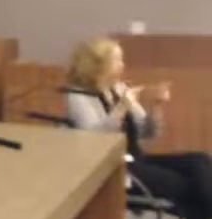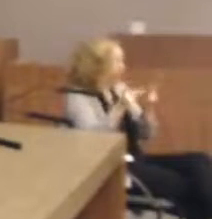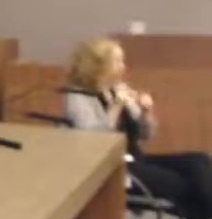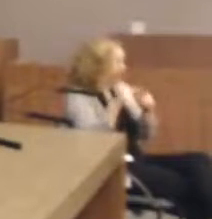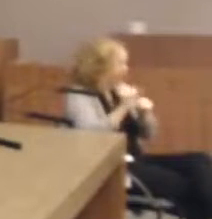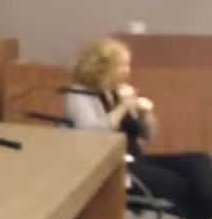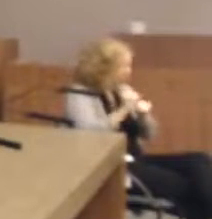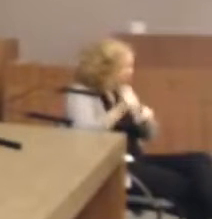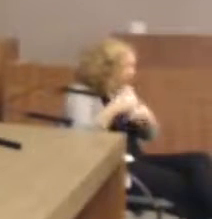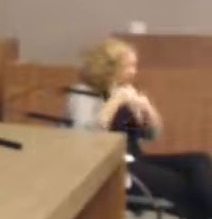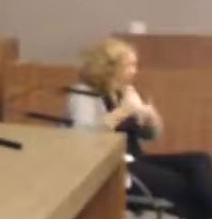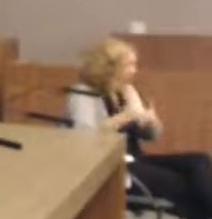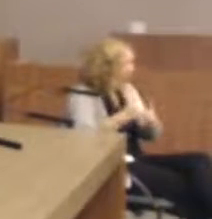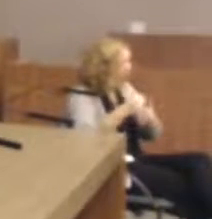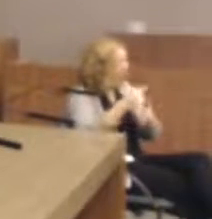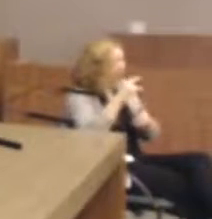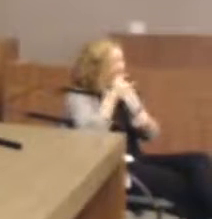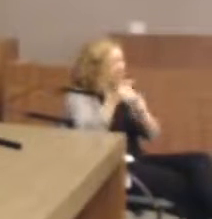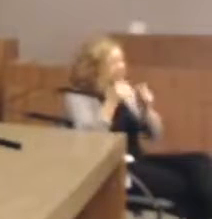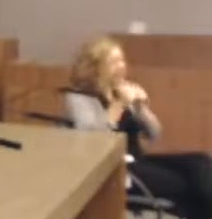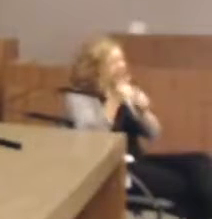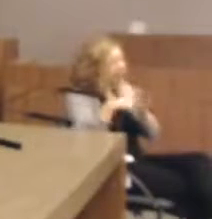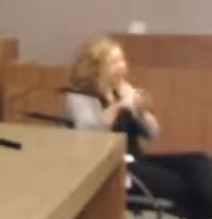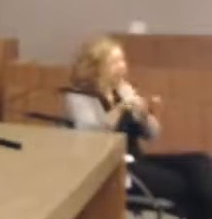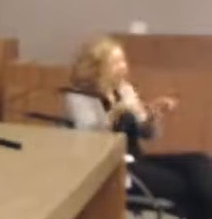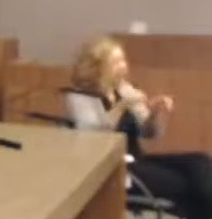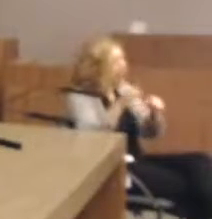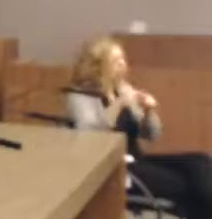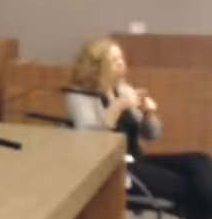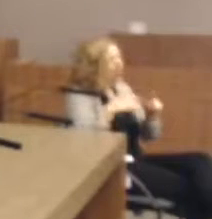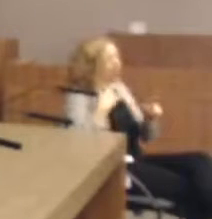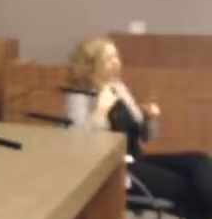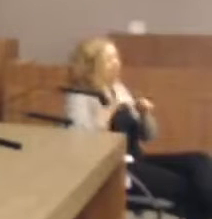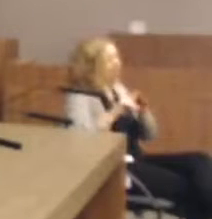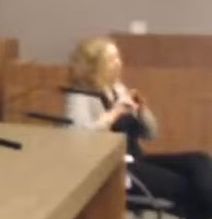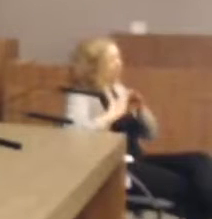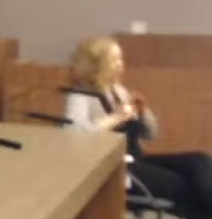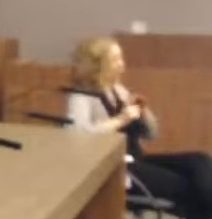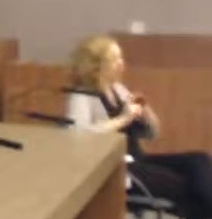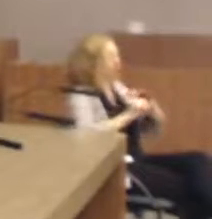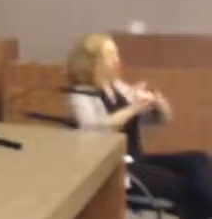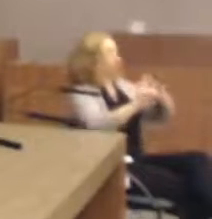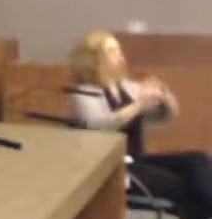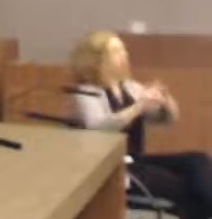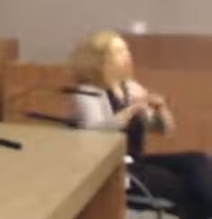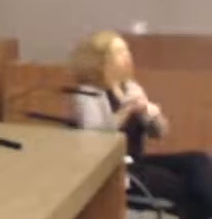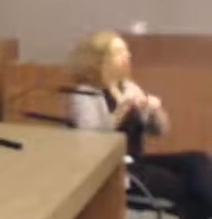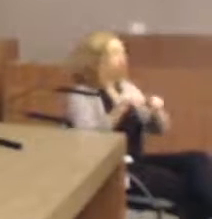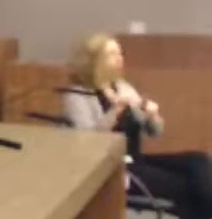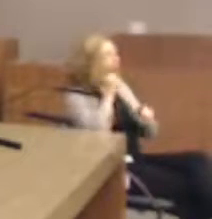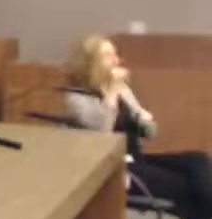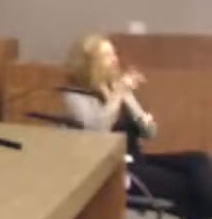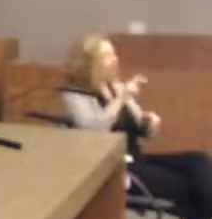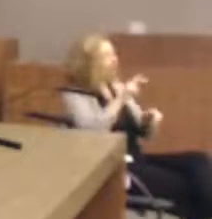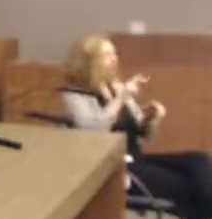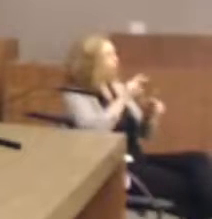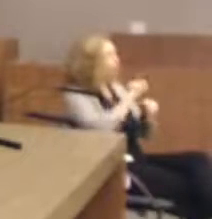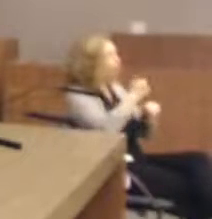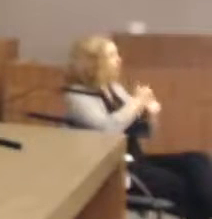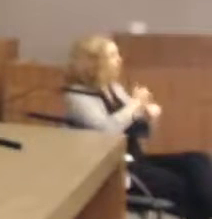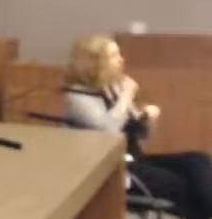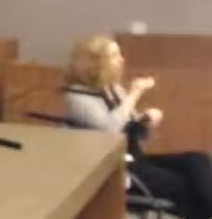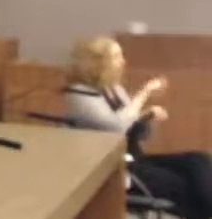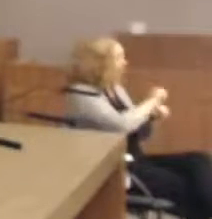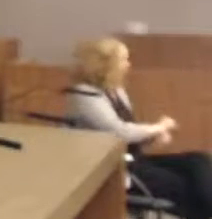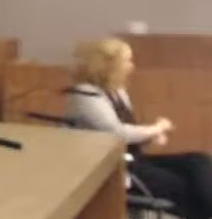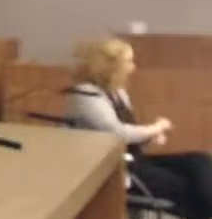work on helping them deal with what they do when those feelings start coming up, so that they don't have to stumble onto unhealthy things at work.